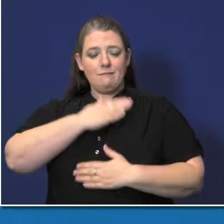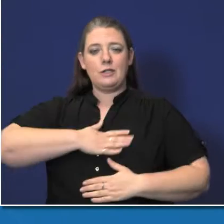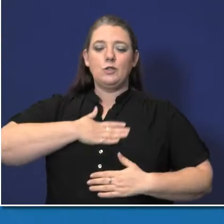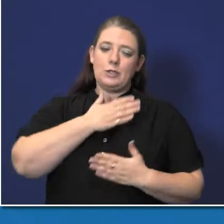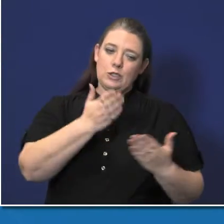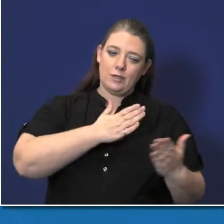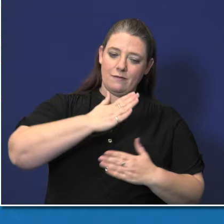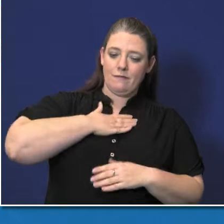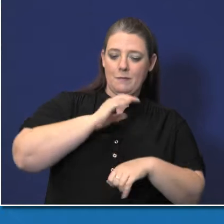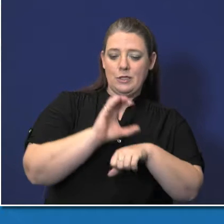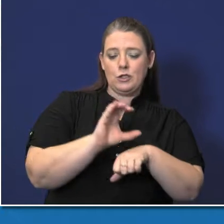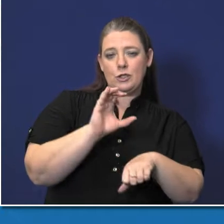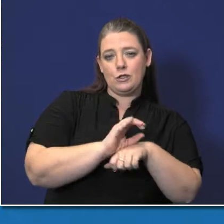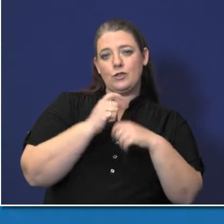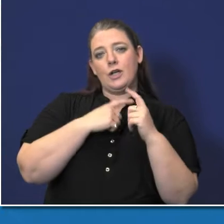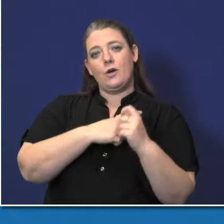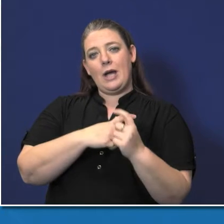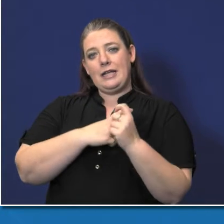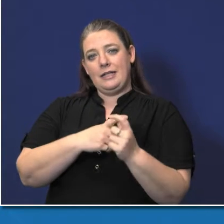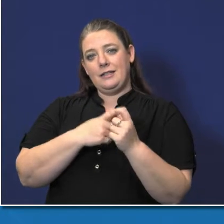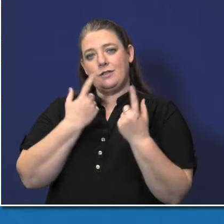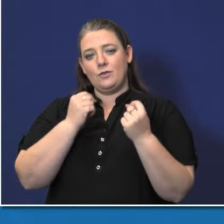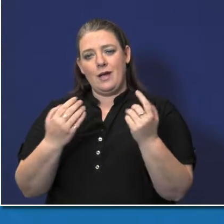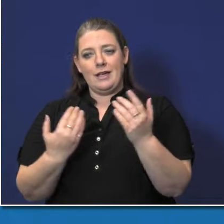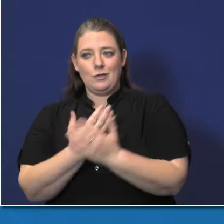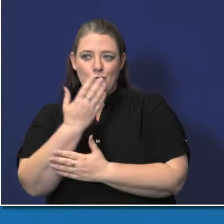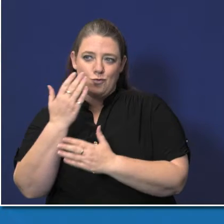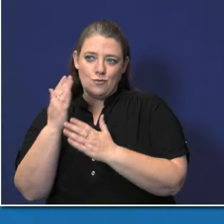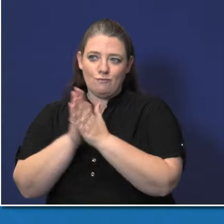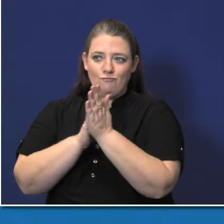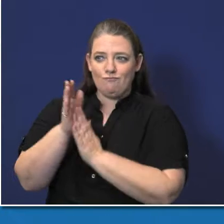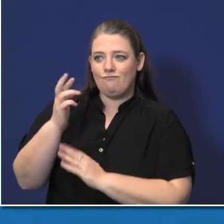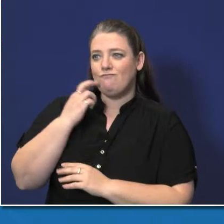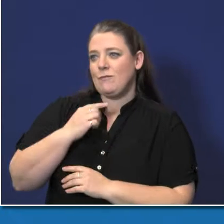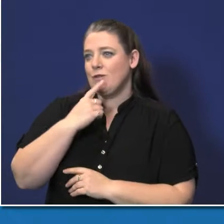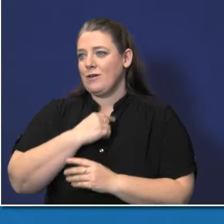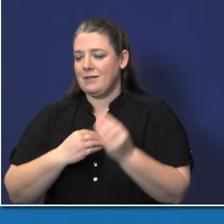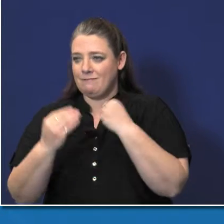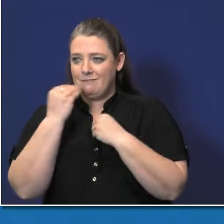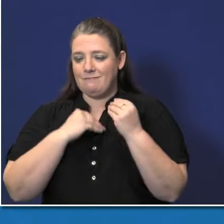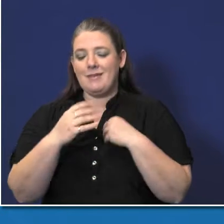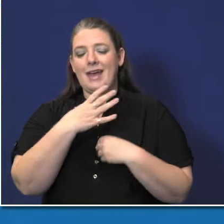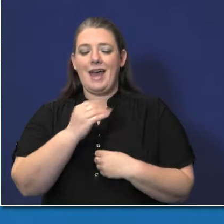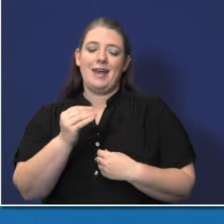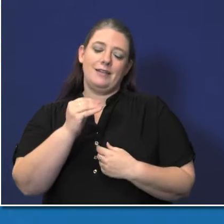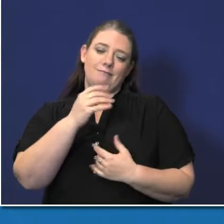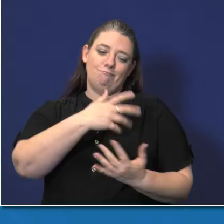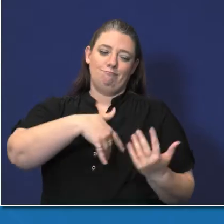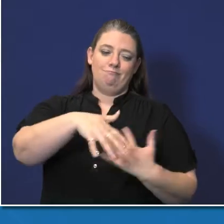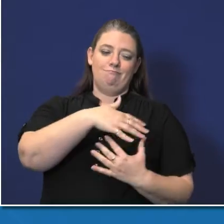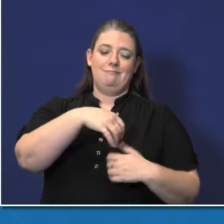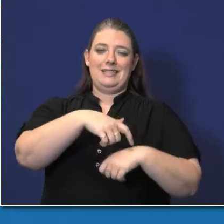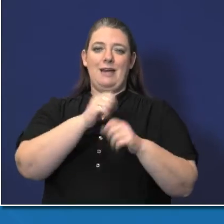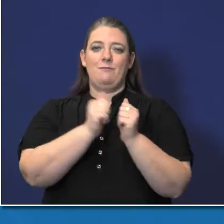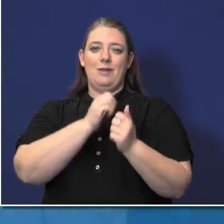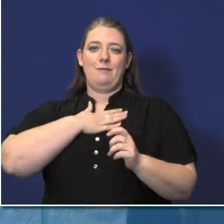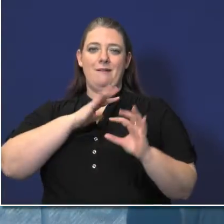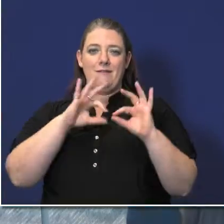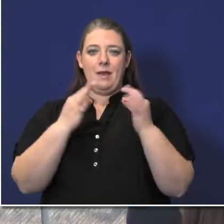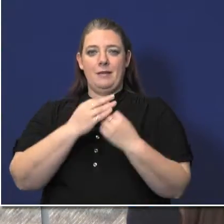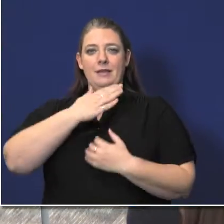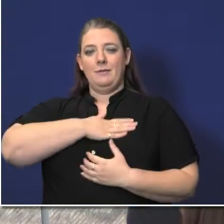church, running, trying new places to eat, and of course, spending time with my wonderful family." Please join me